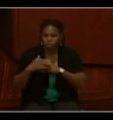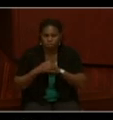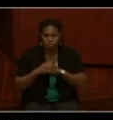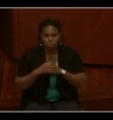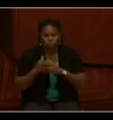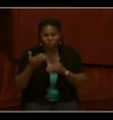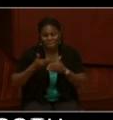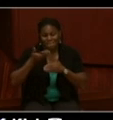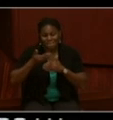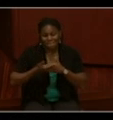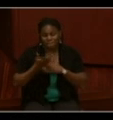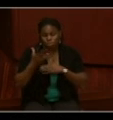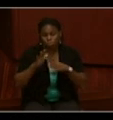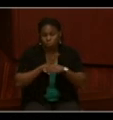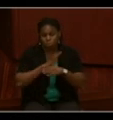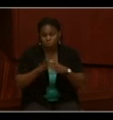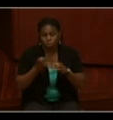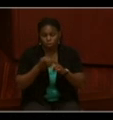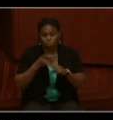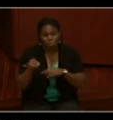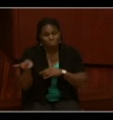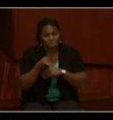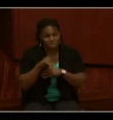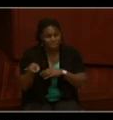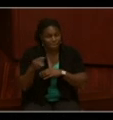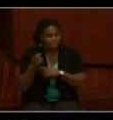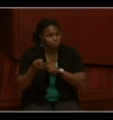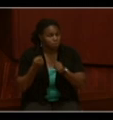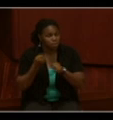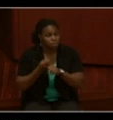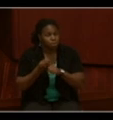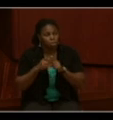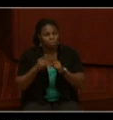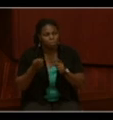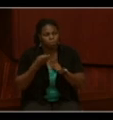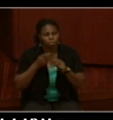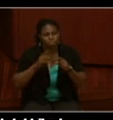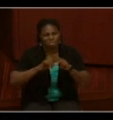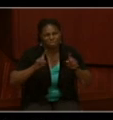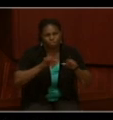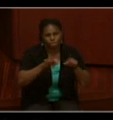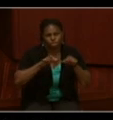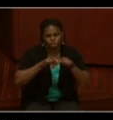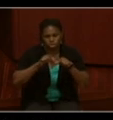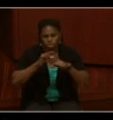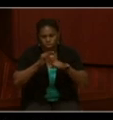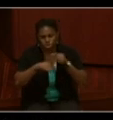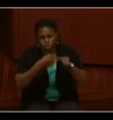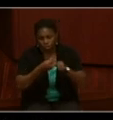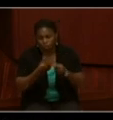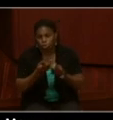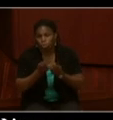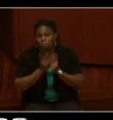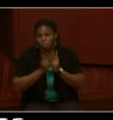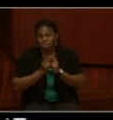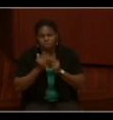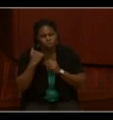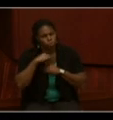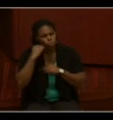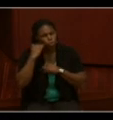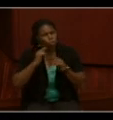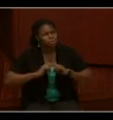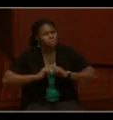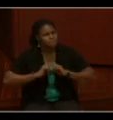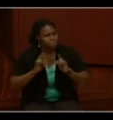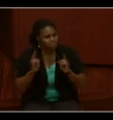three businesses are from the same decade, but are from different geographical places. And when we look at them, we'll note the differences